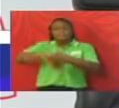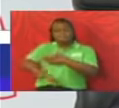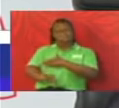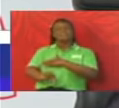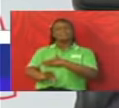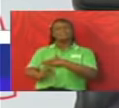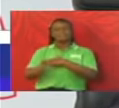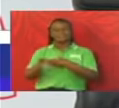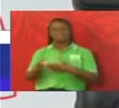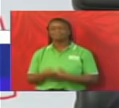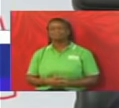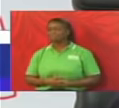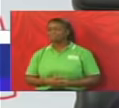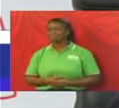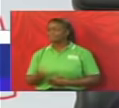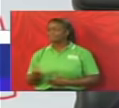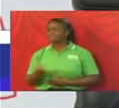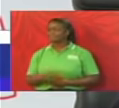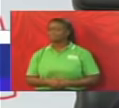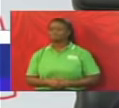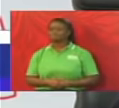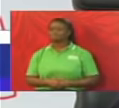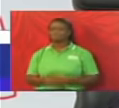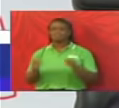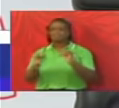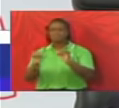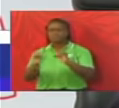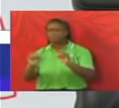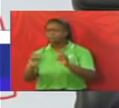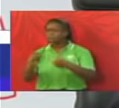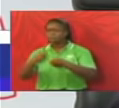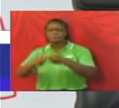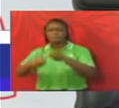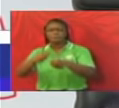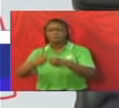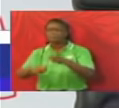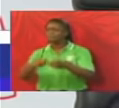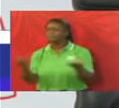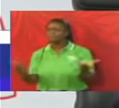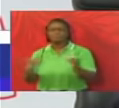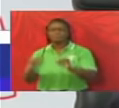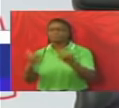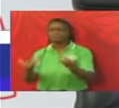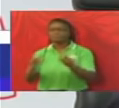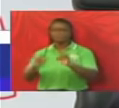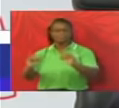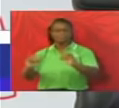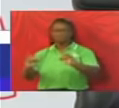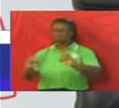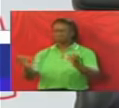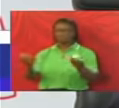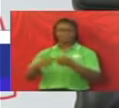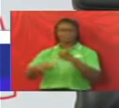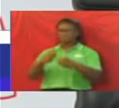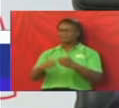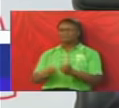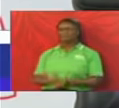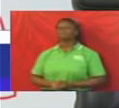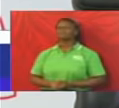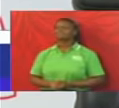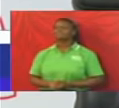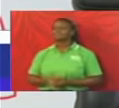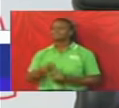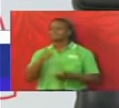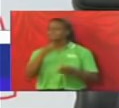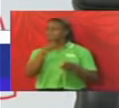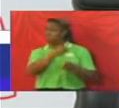have seen absolutely no problems so far. You are right. There's no way we can tell you 10 years